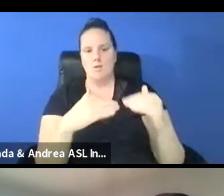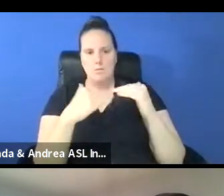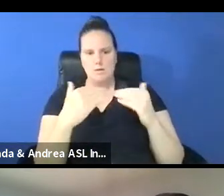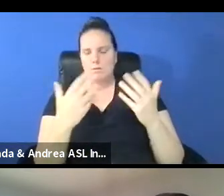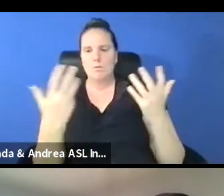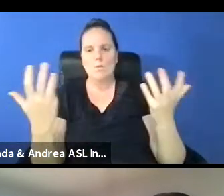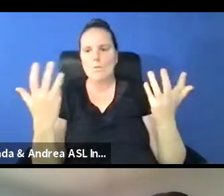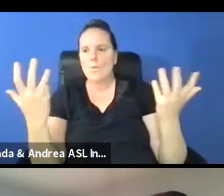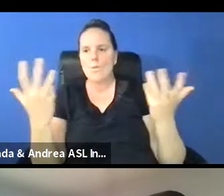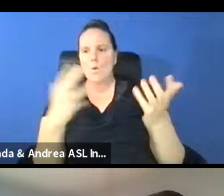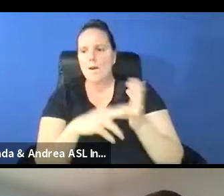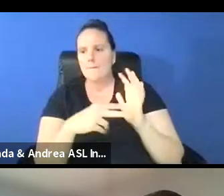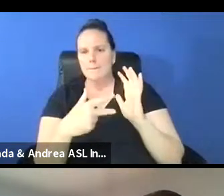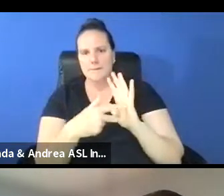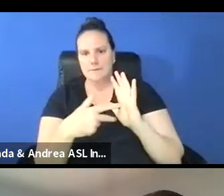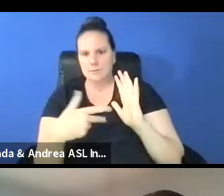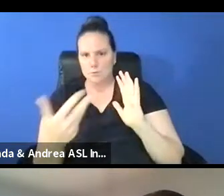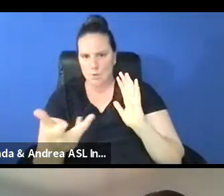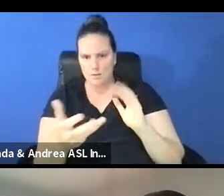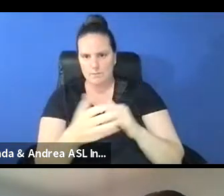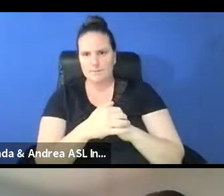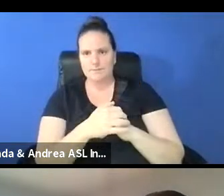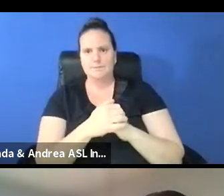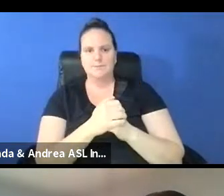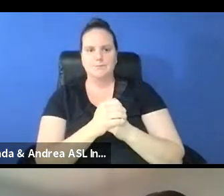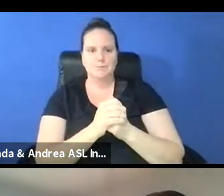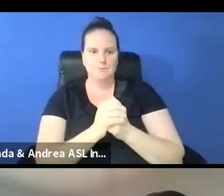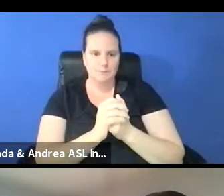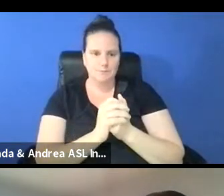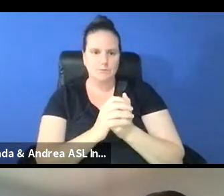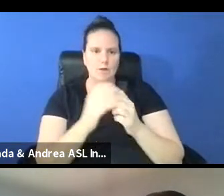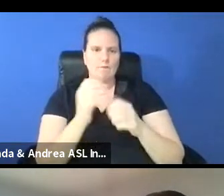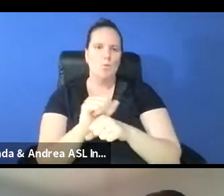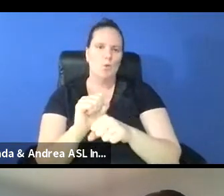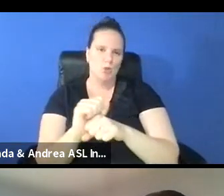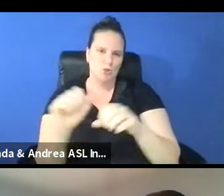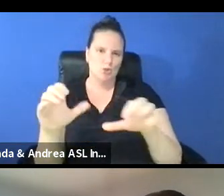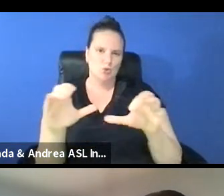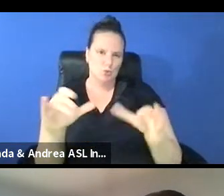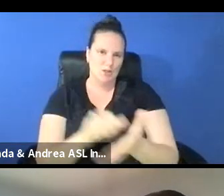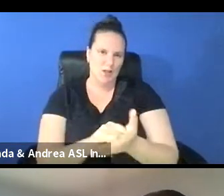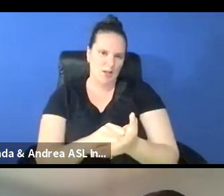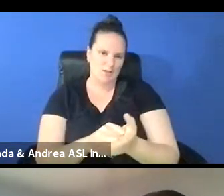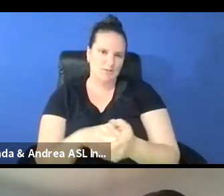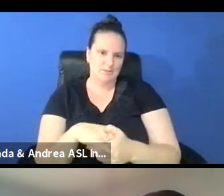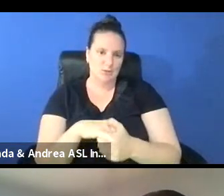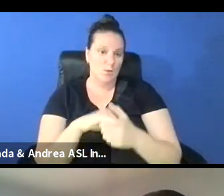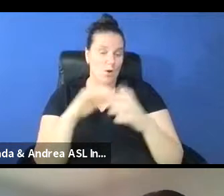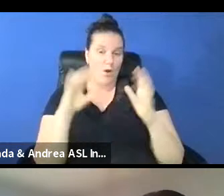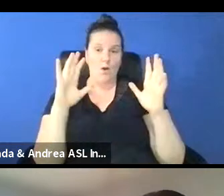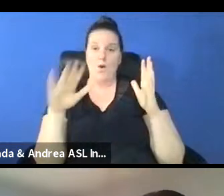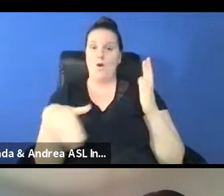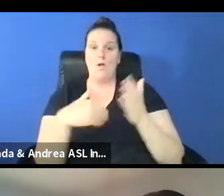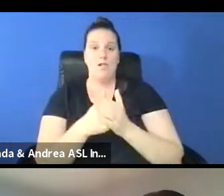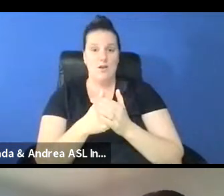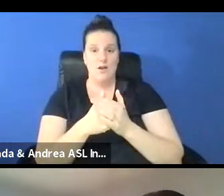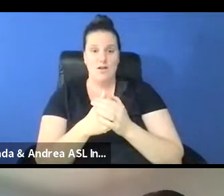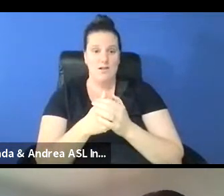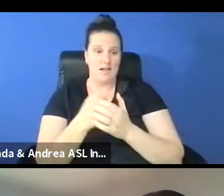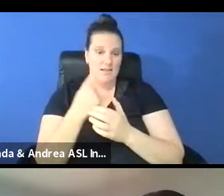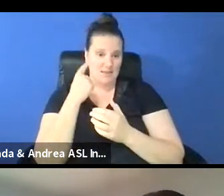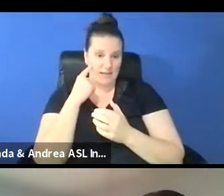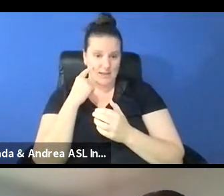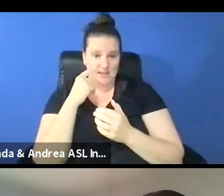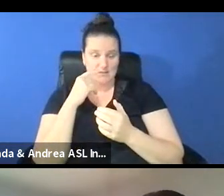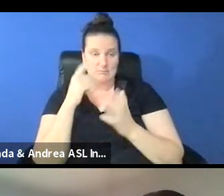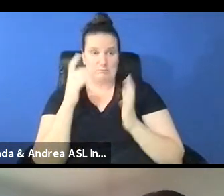does integrating mean there? So I think we have some work to do there. But all in all, I think,